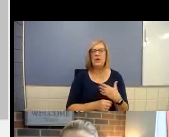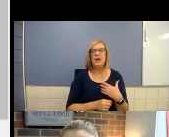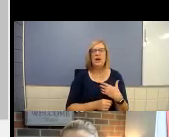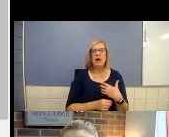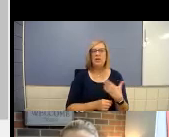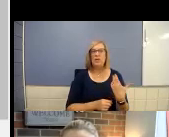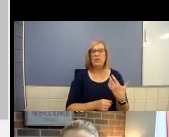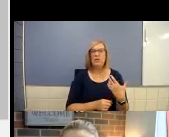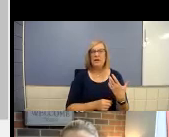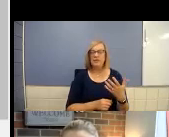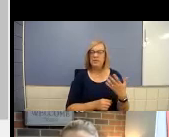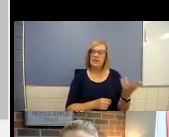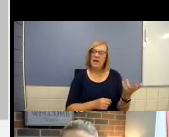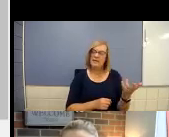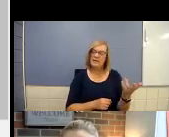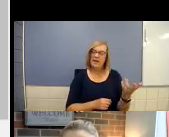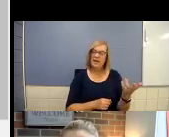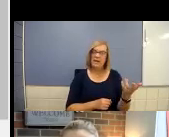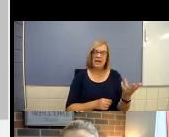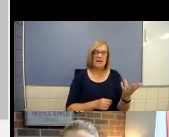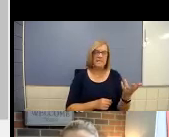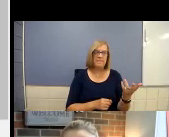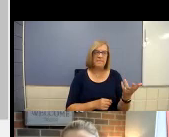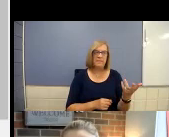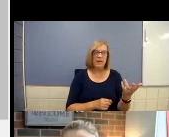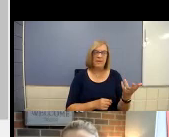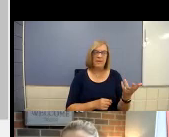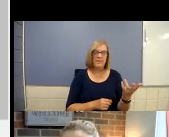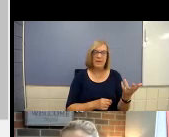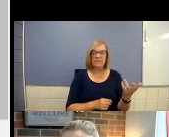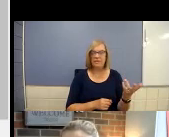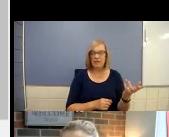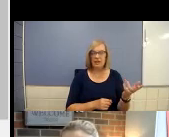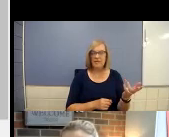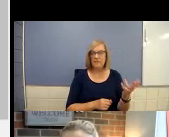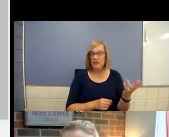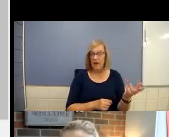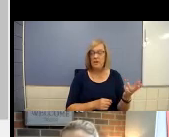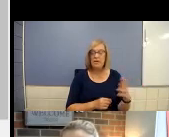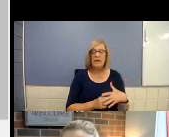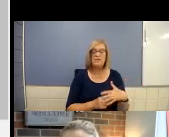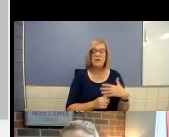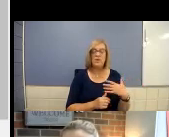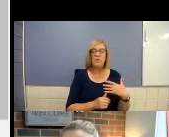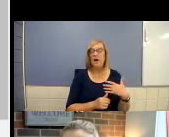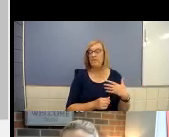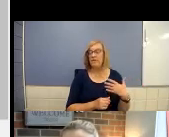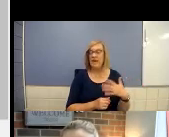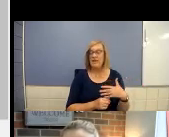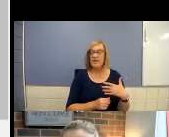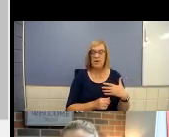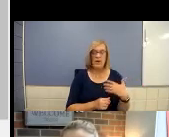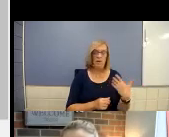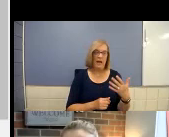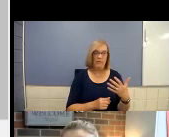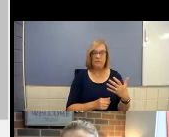So our local deaf community has a deaf club. And so we're often